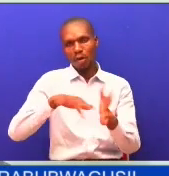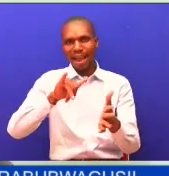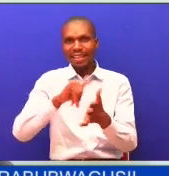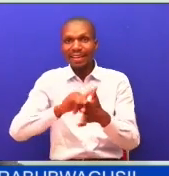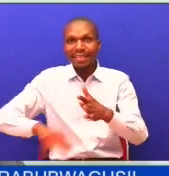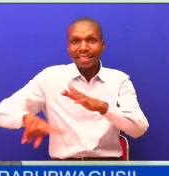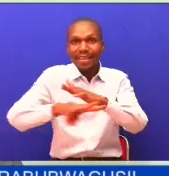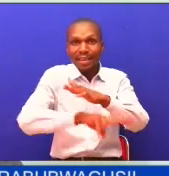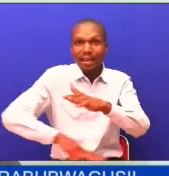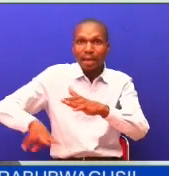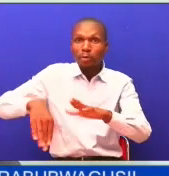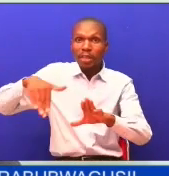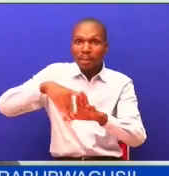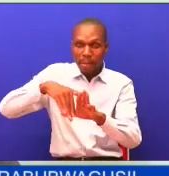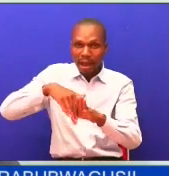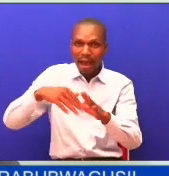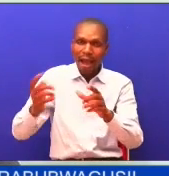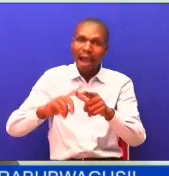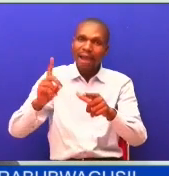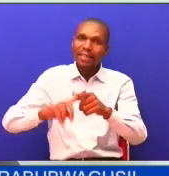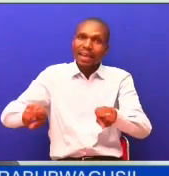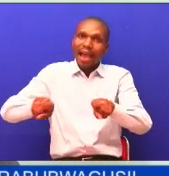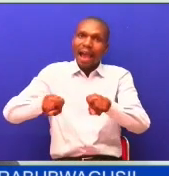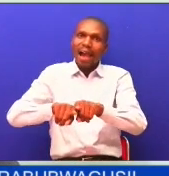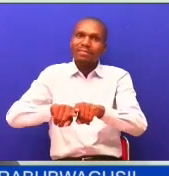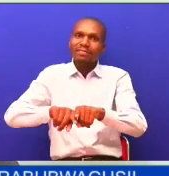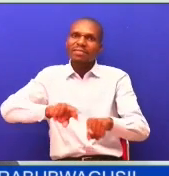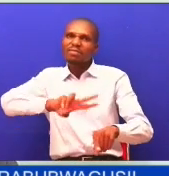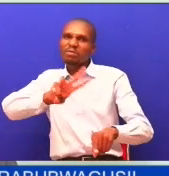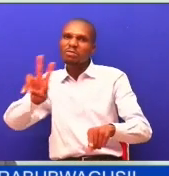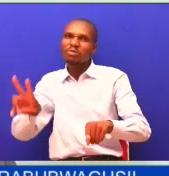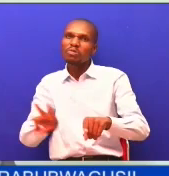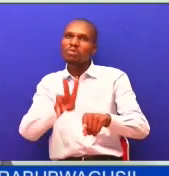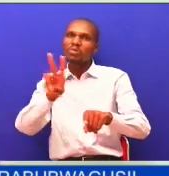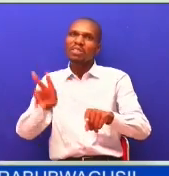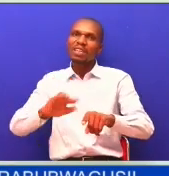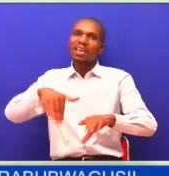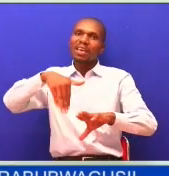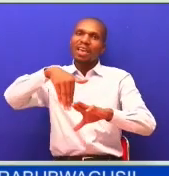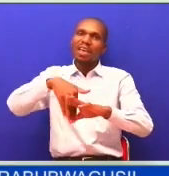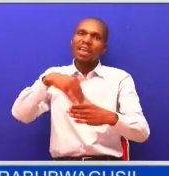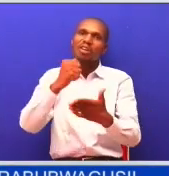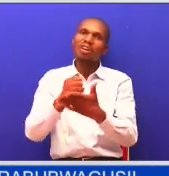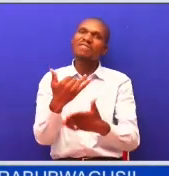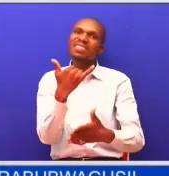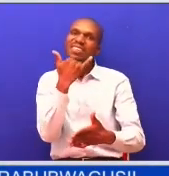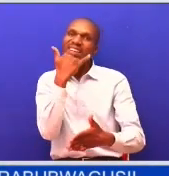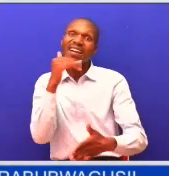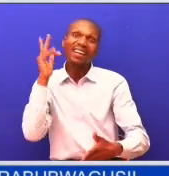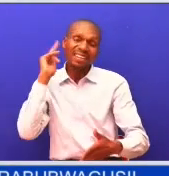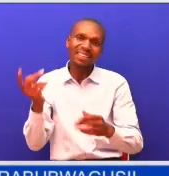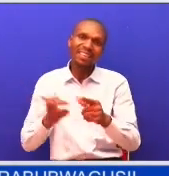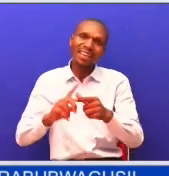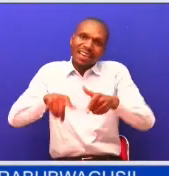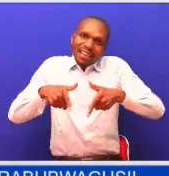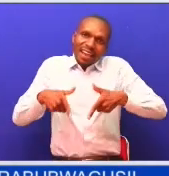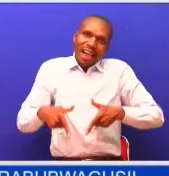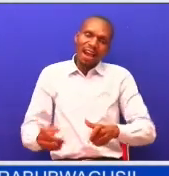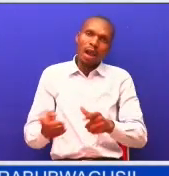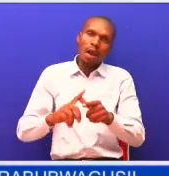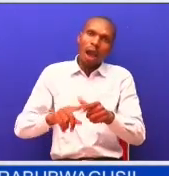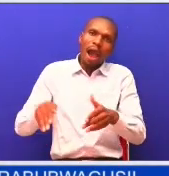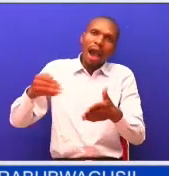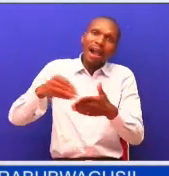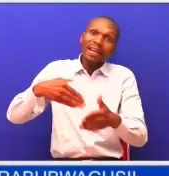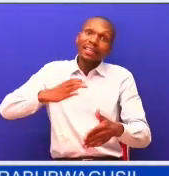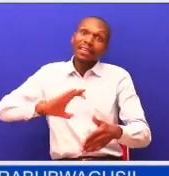deputy executive in chief is misusing the staff of the county government of Kisii. I now direct the clerk of the